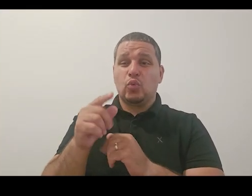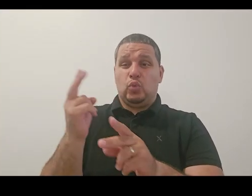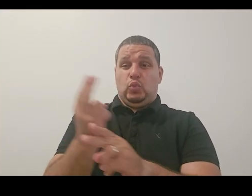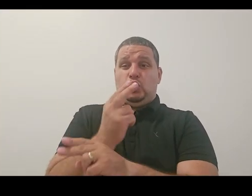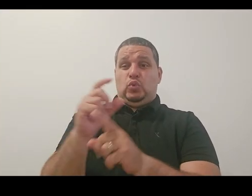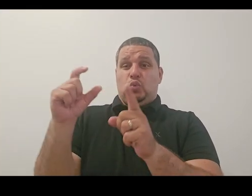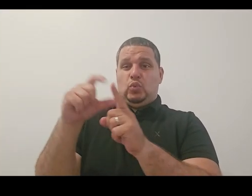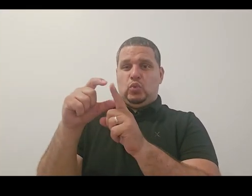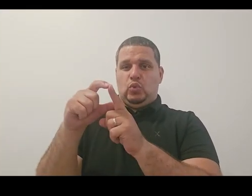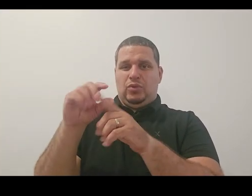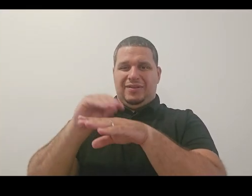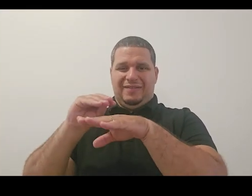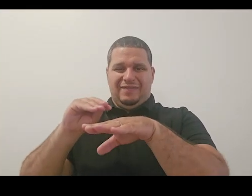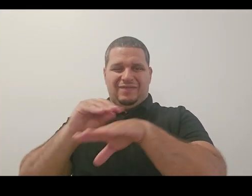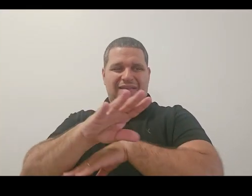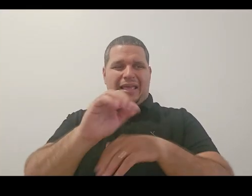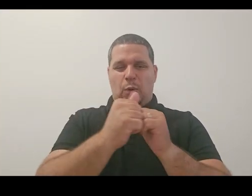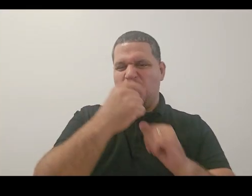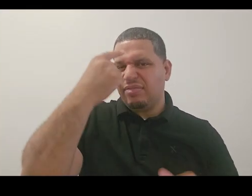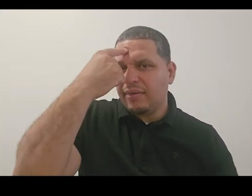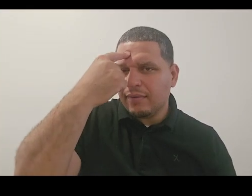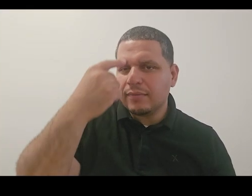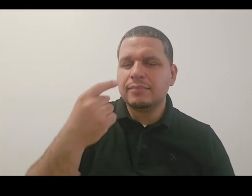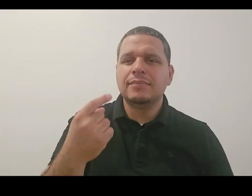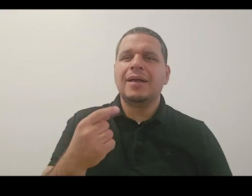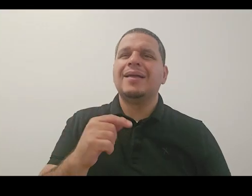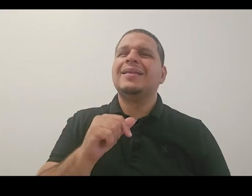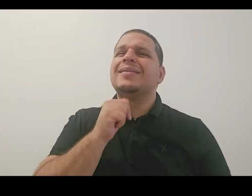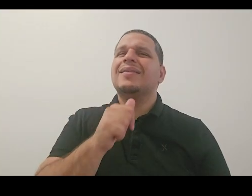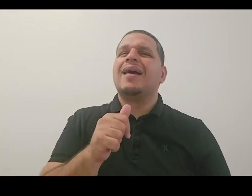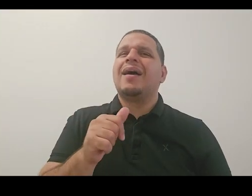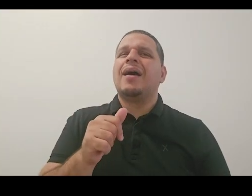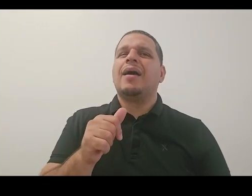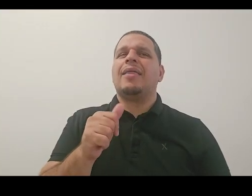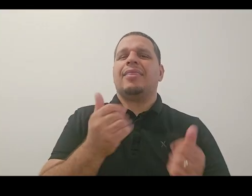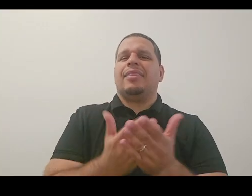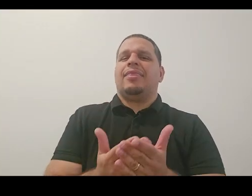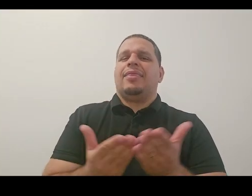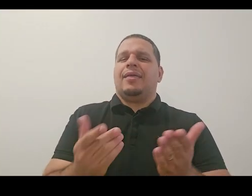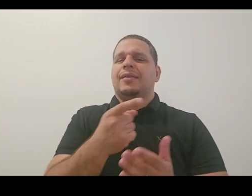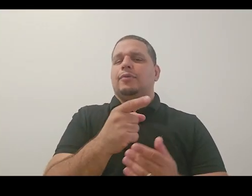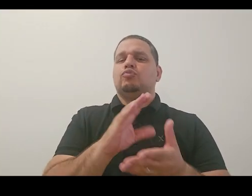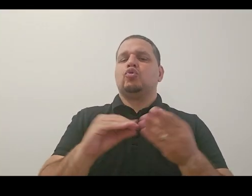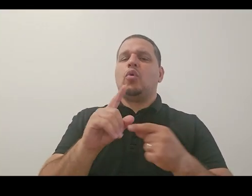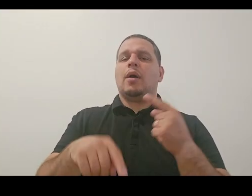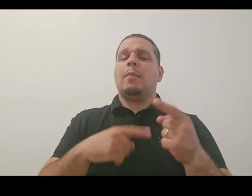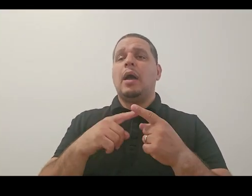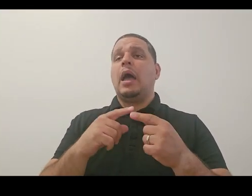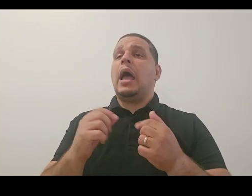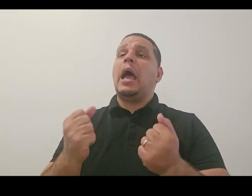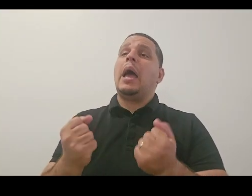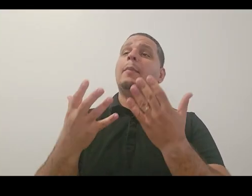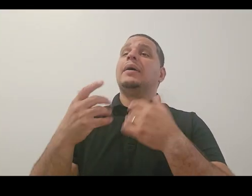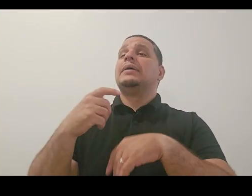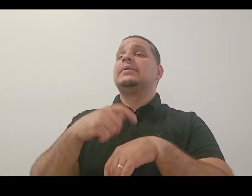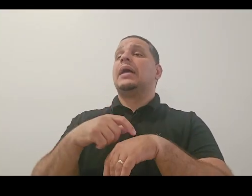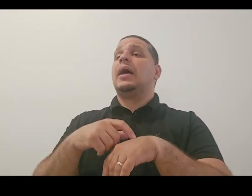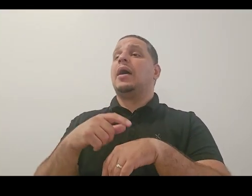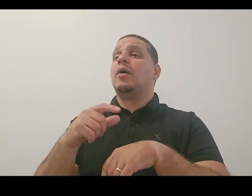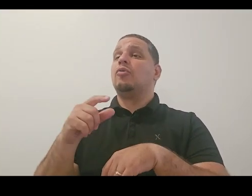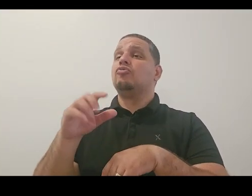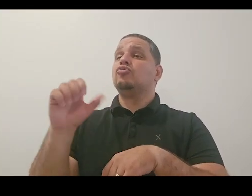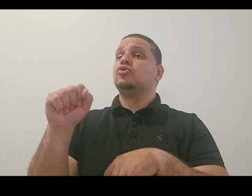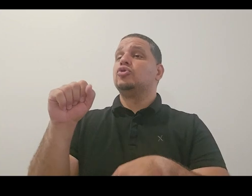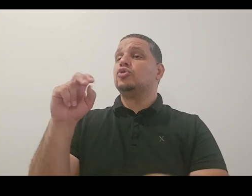use words affects the way that you think. It's not that thing that they talk about with, however many thousands of words for